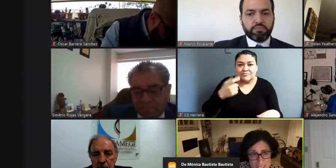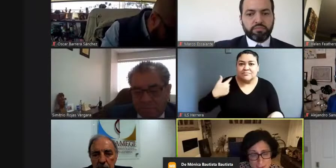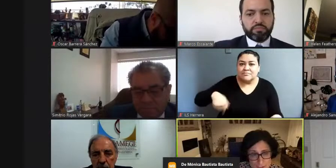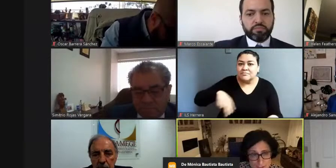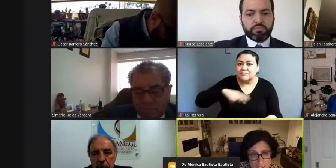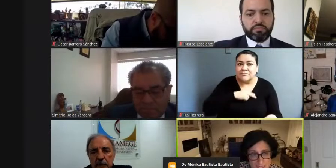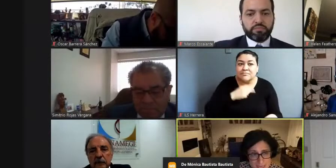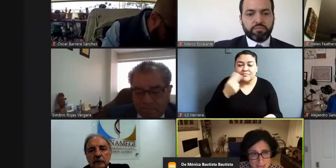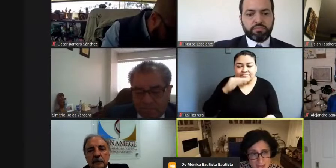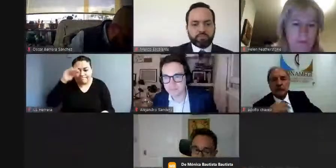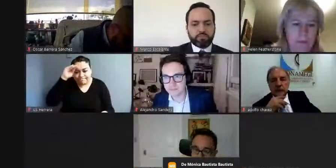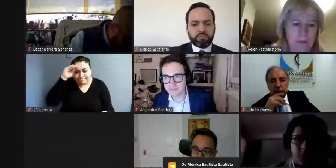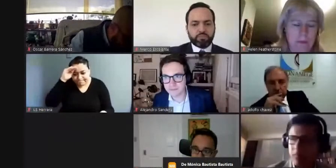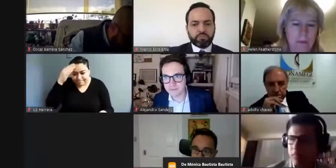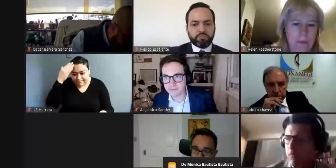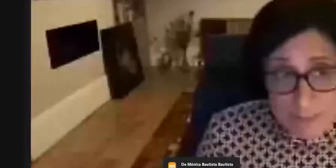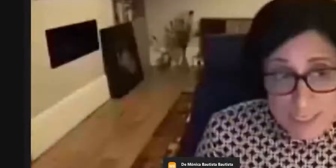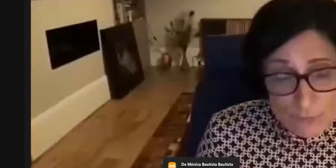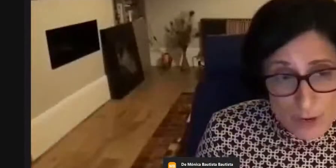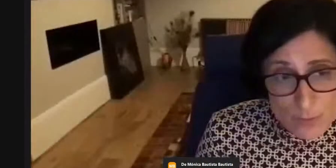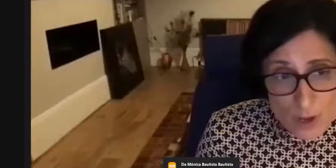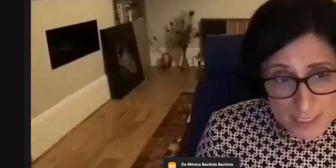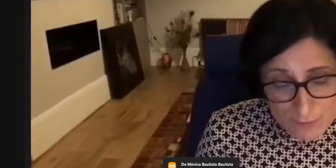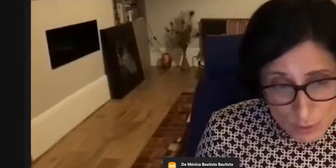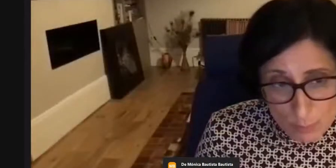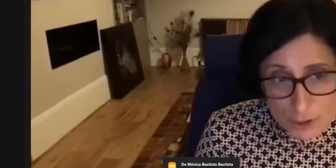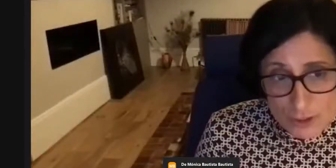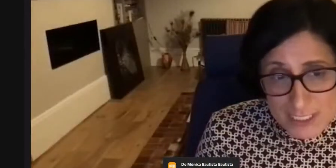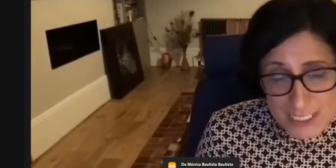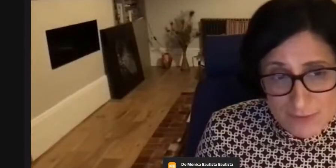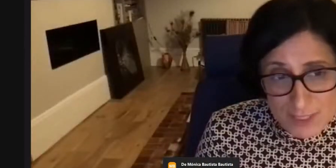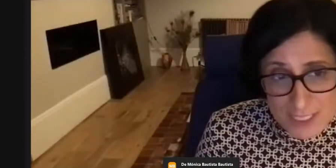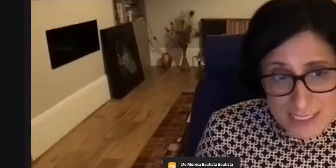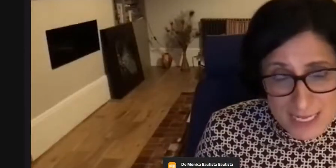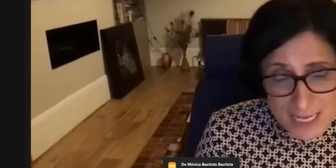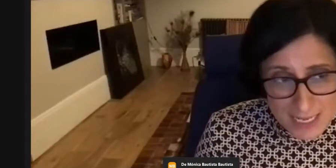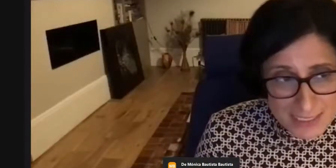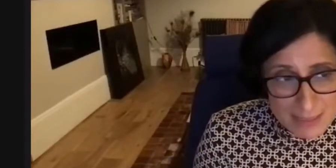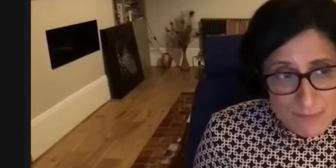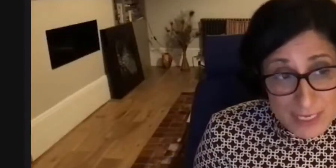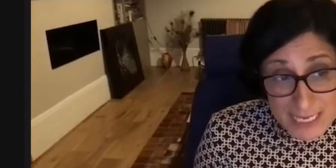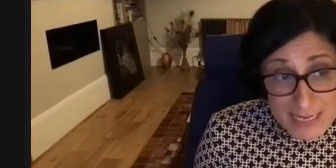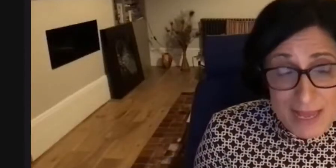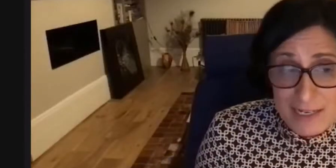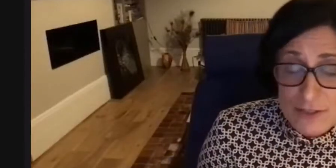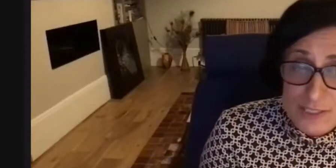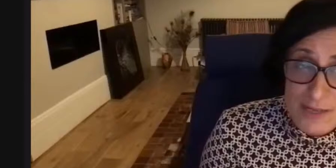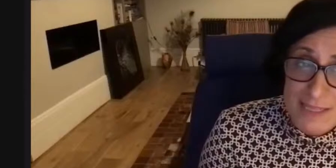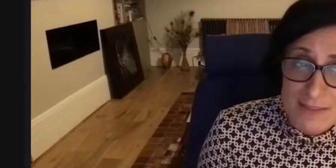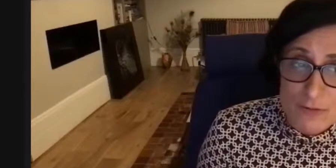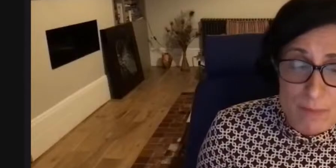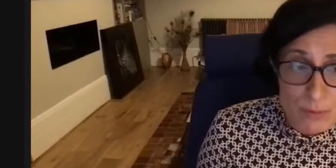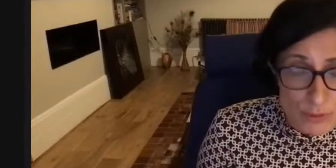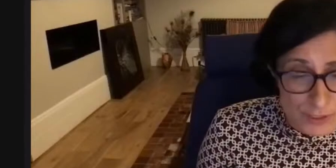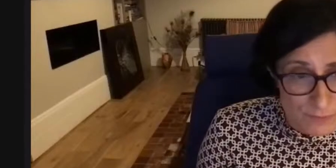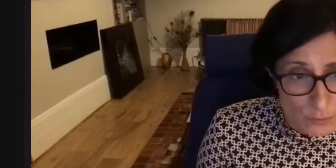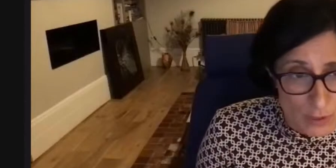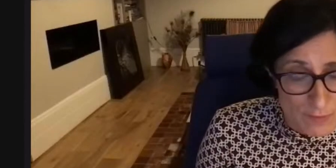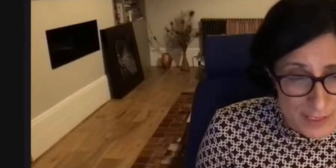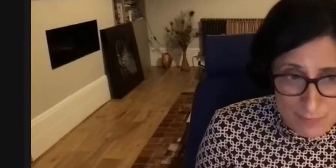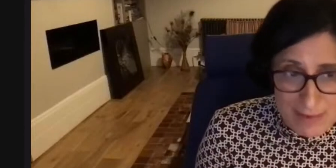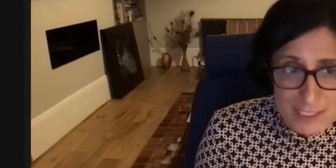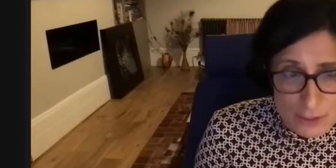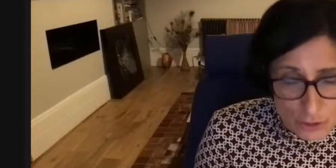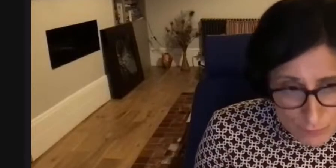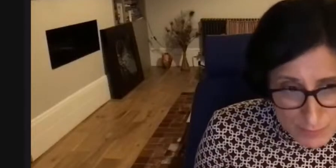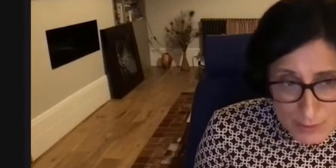medical education. A competency-based framework gives you opportunities for this. And some of the key values, I think, that are important for